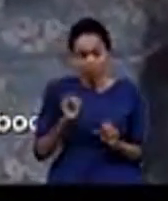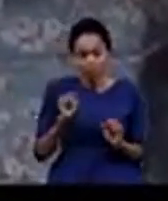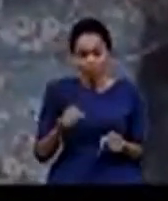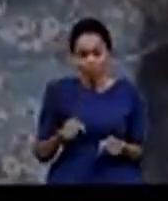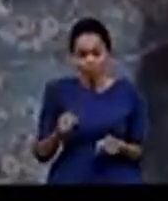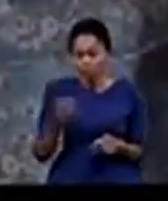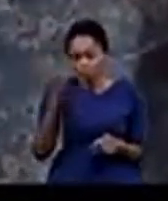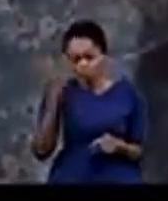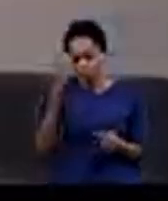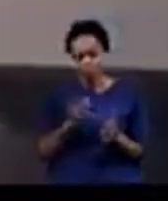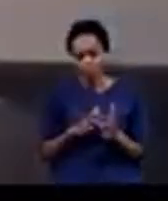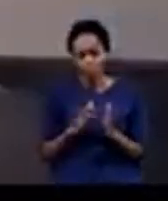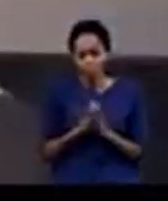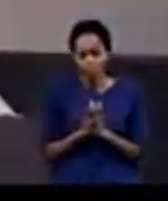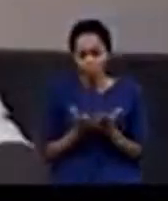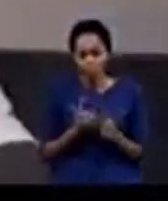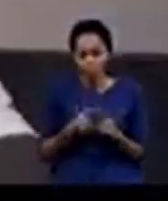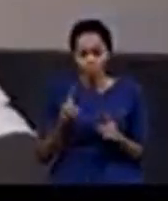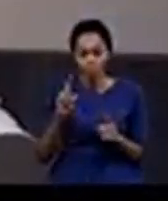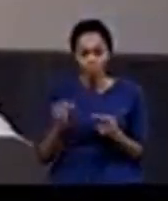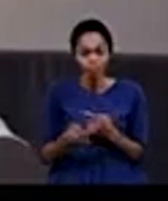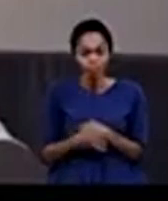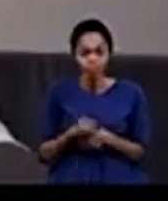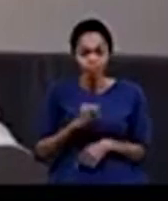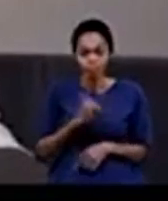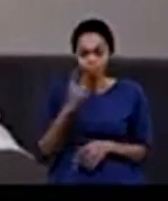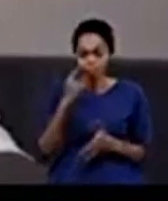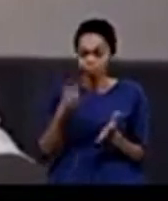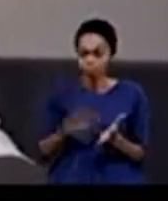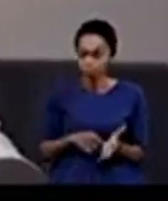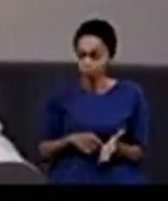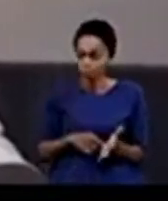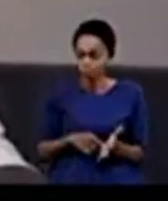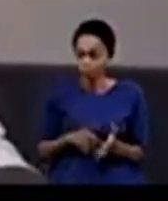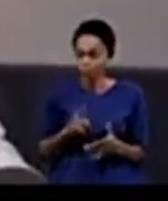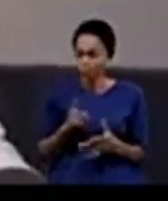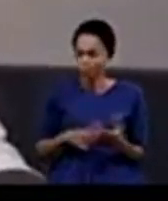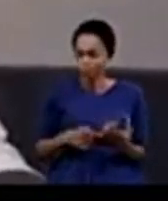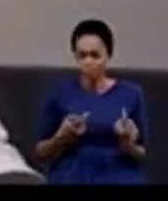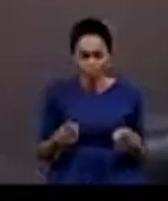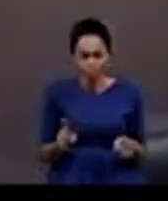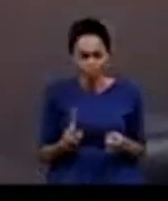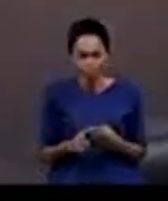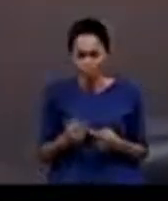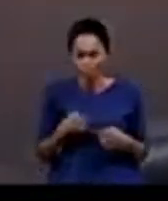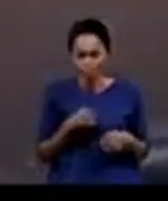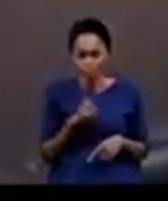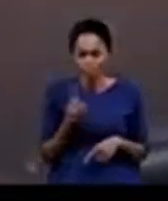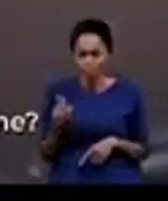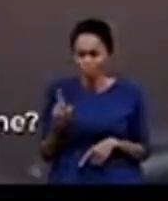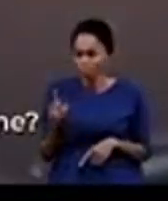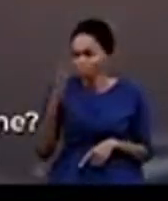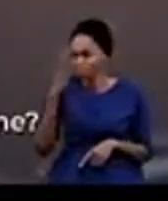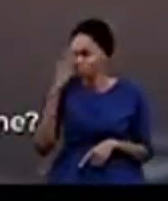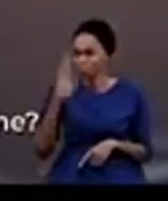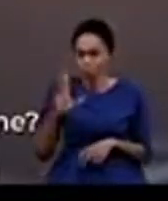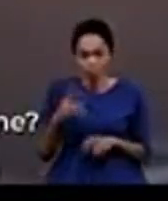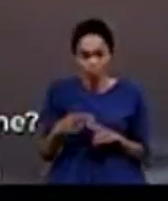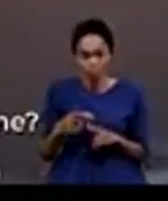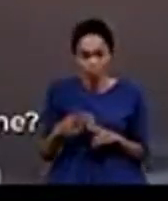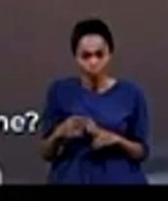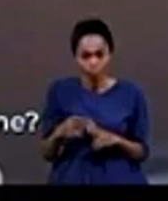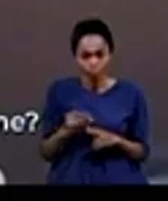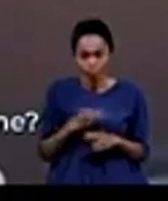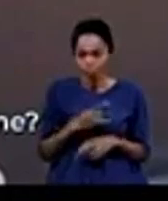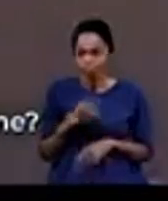anybody. But one day, I just realized, what's happening to you? Do you know your name? I said, of